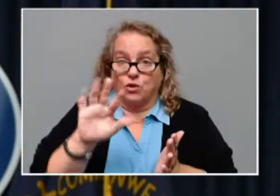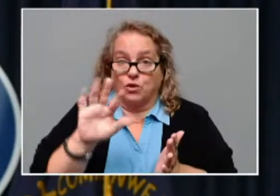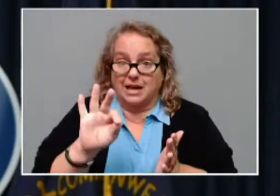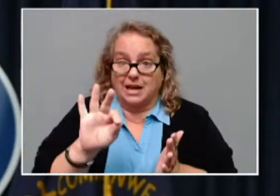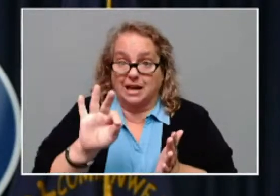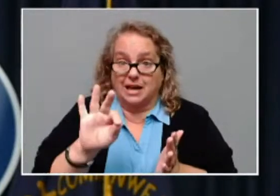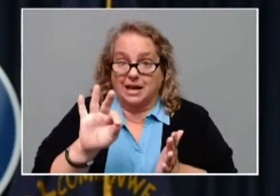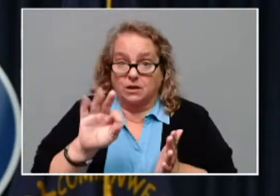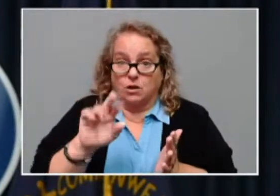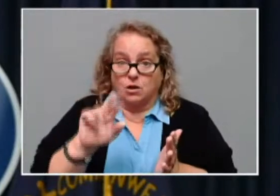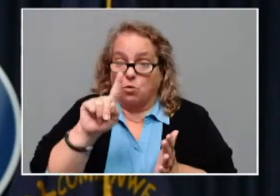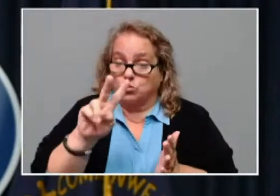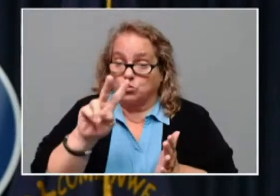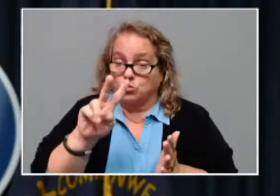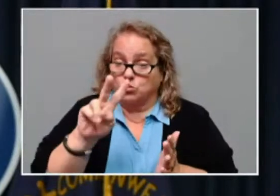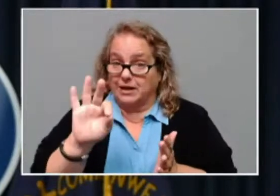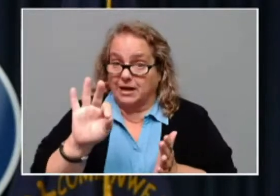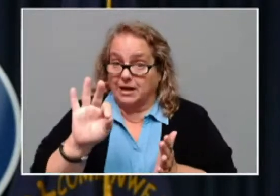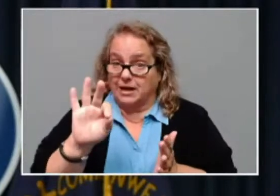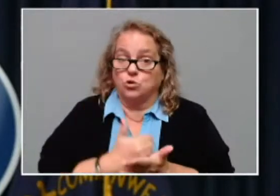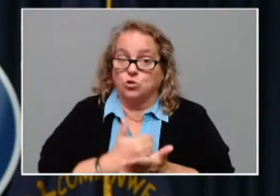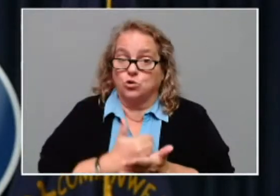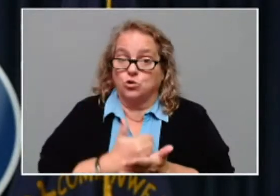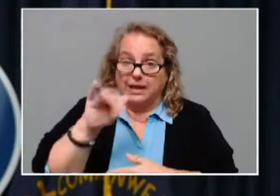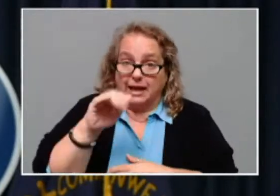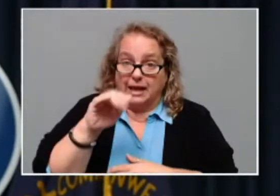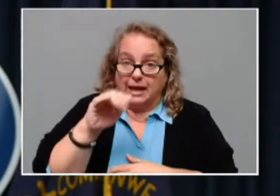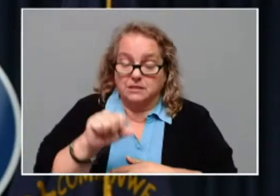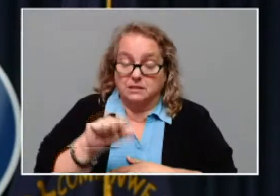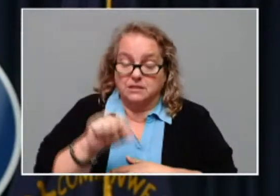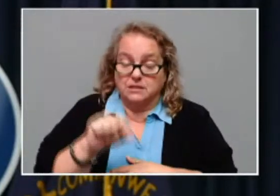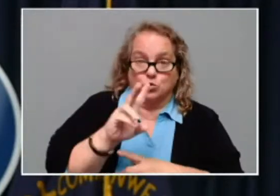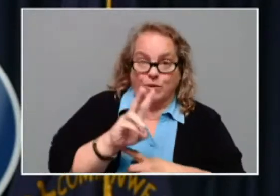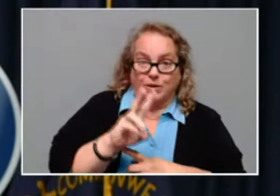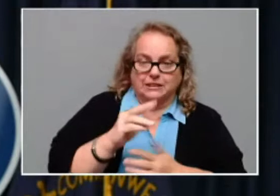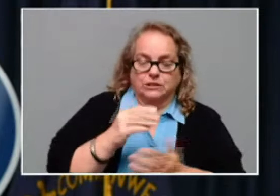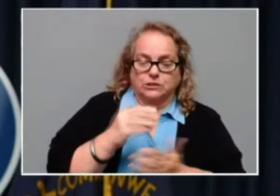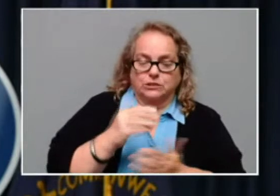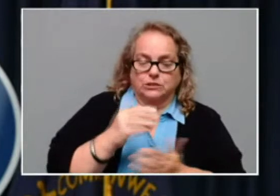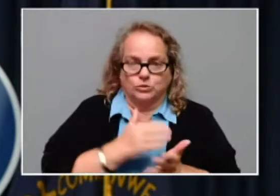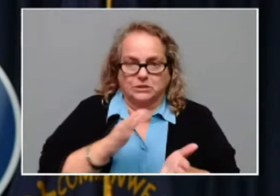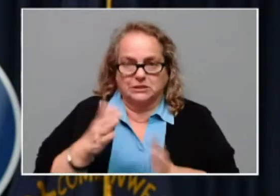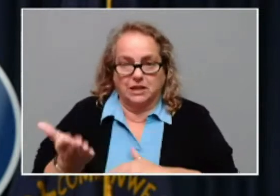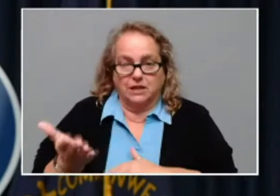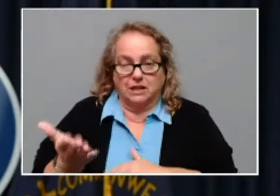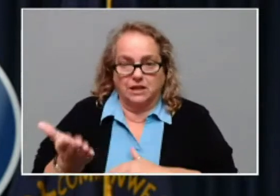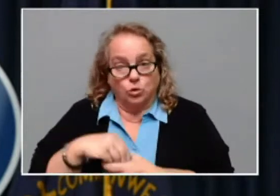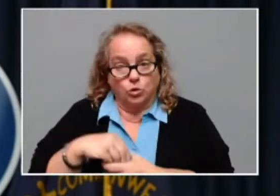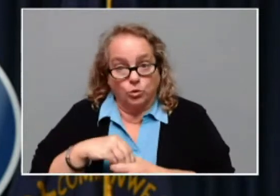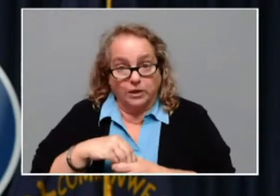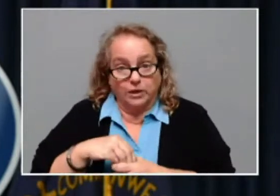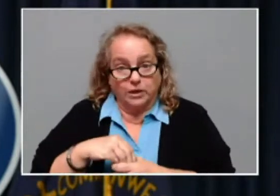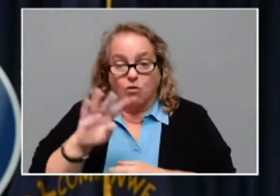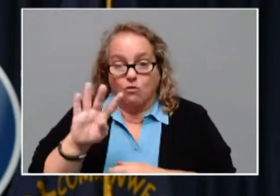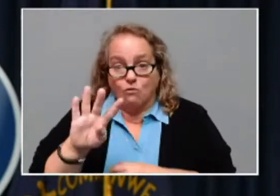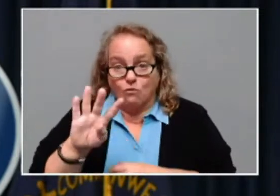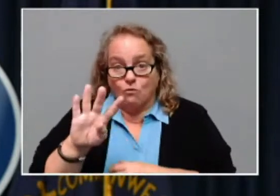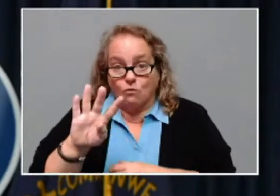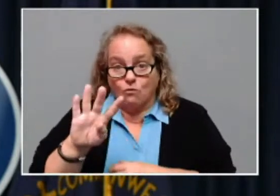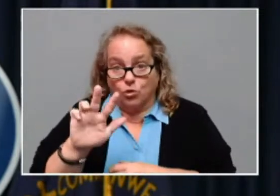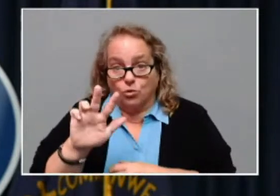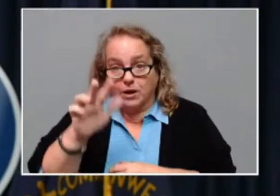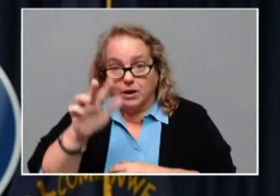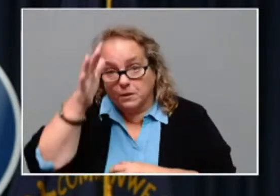1,239 new cases, 26 new deaths, including a 43-year-old man from